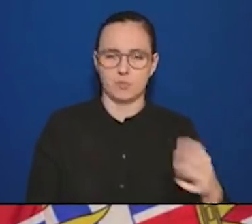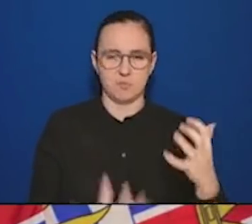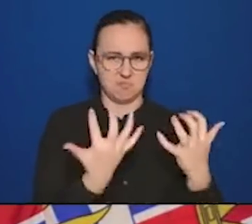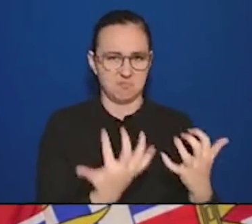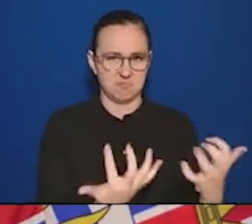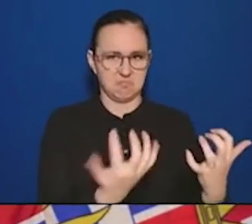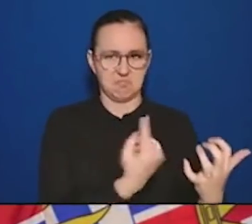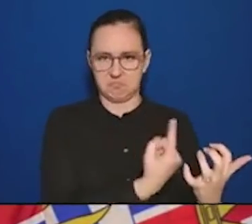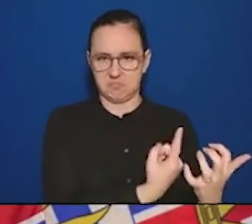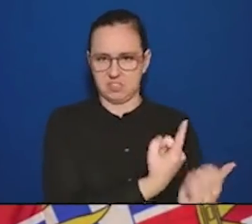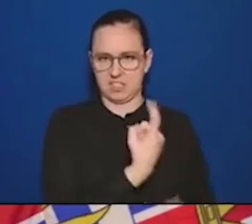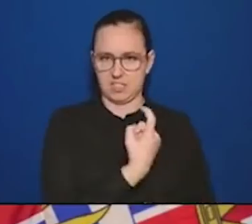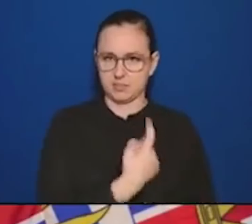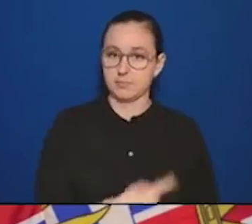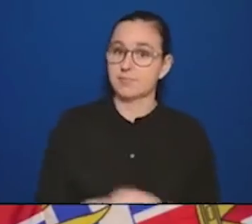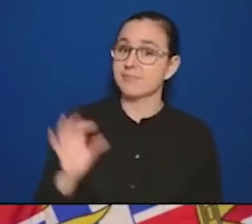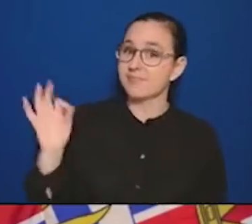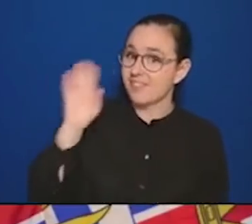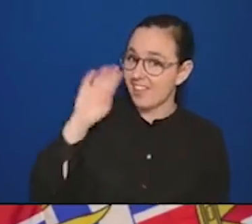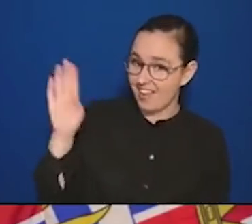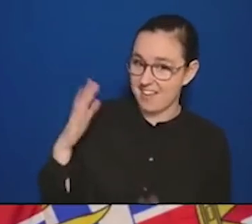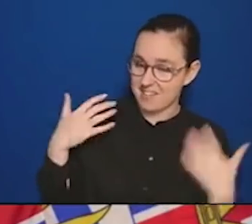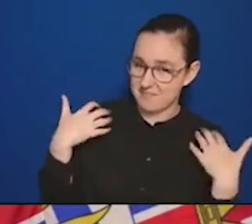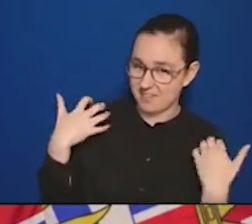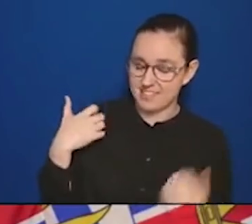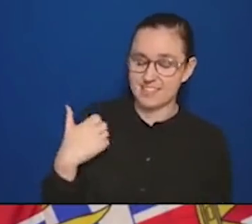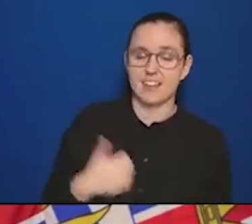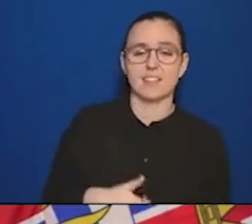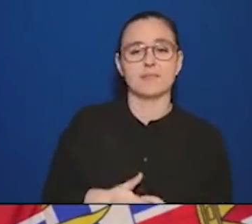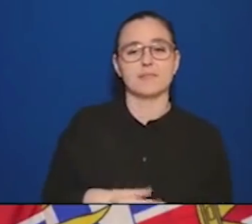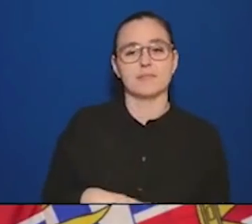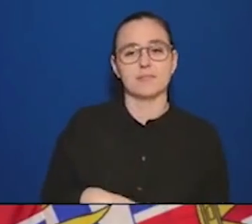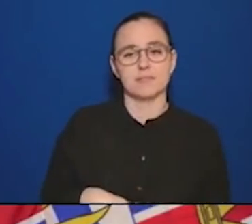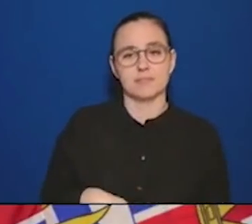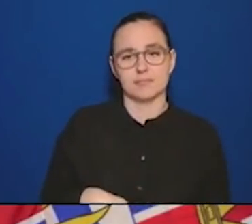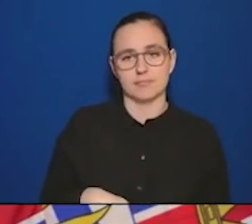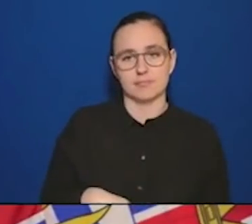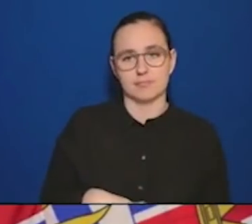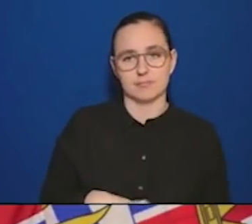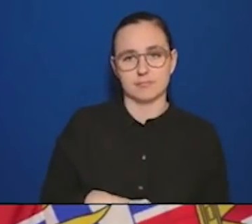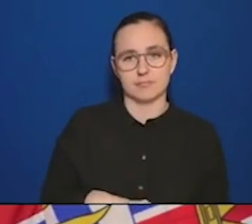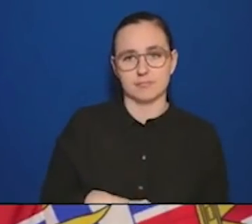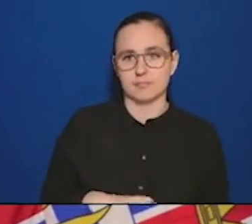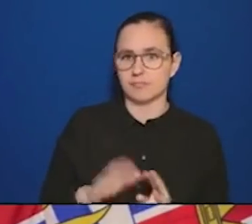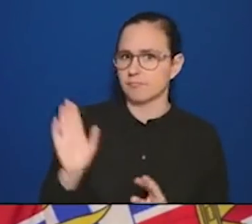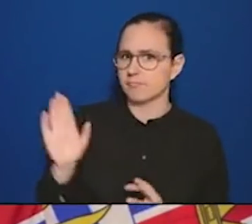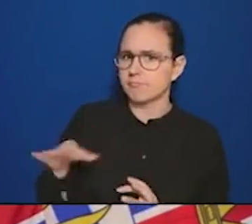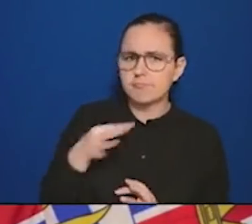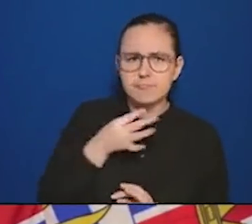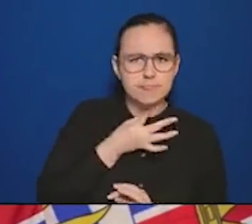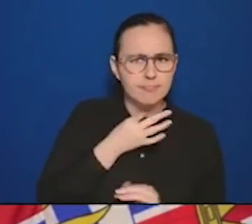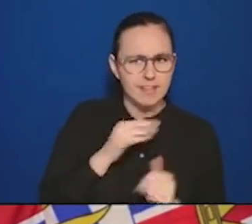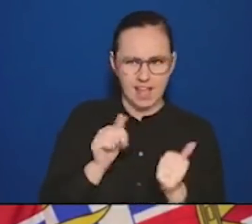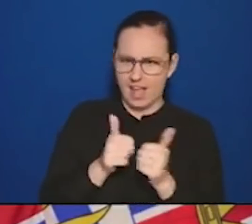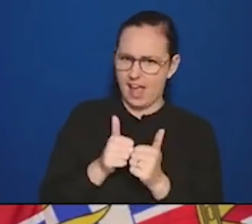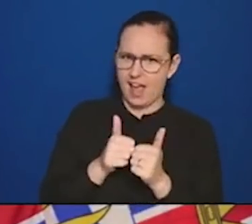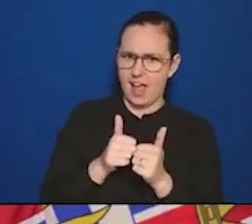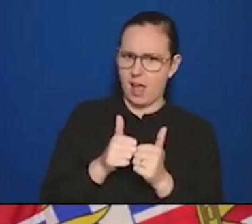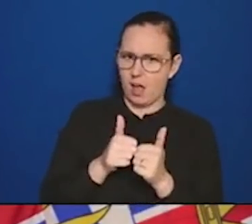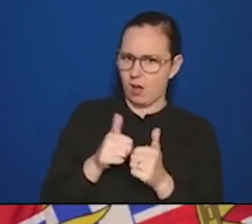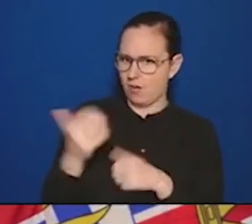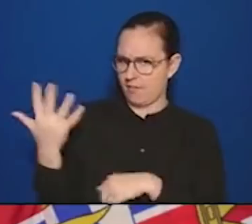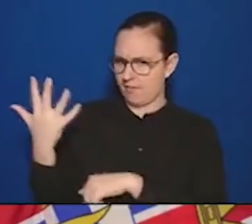Hi, Minister. Again, I want to ask about how you settled on 5 days. Looking at the results from the consultation, it looks like